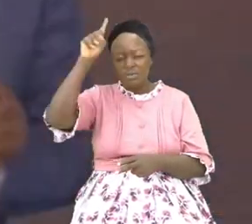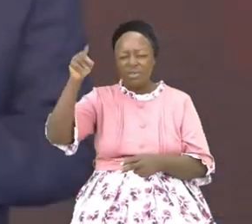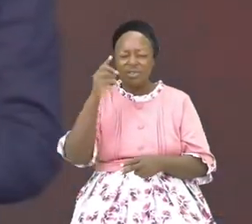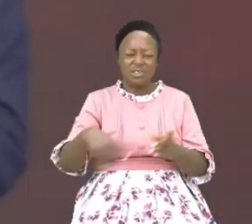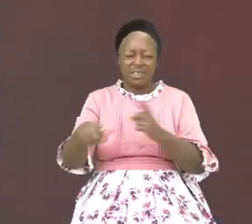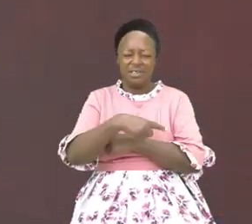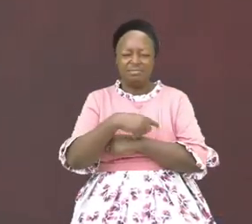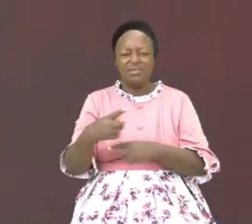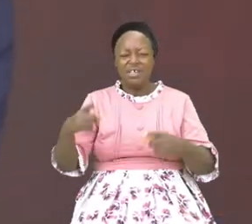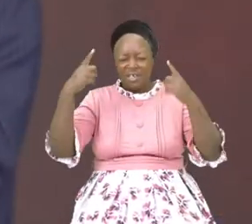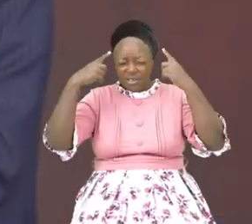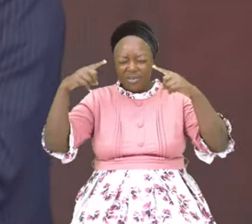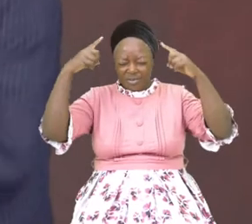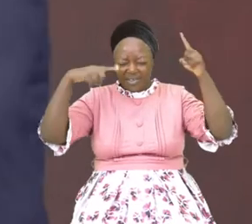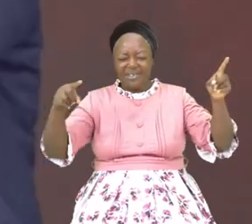success day,